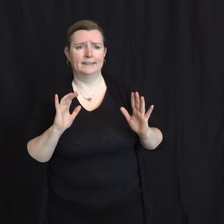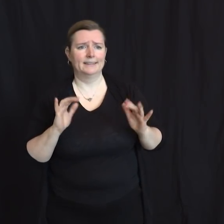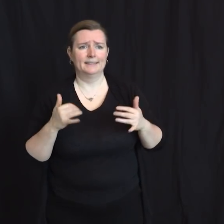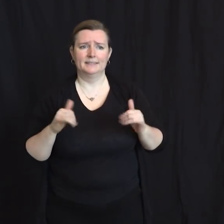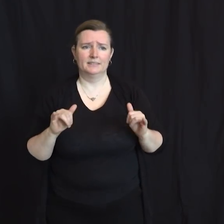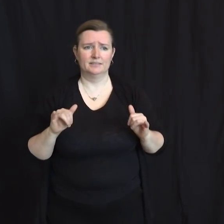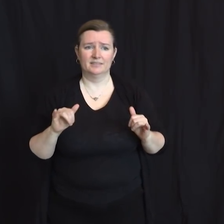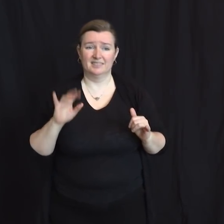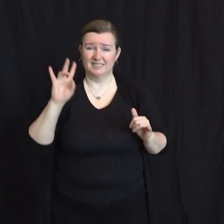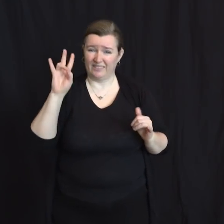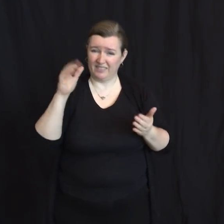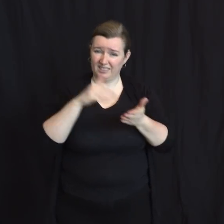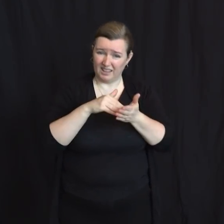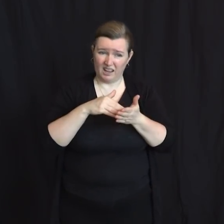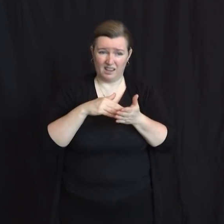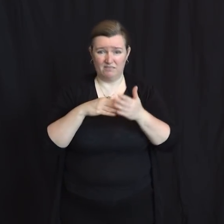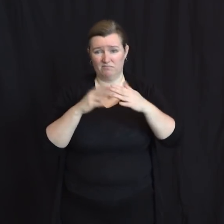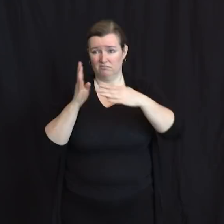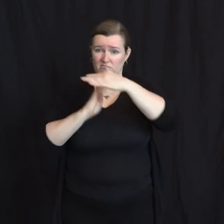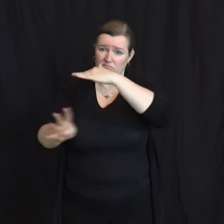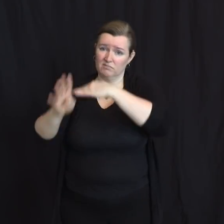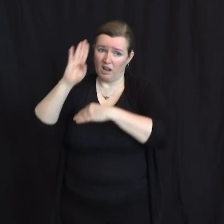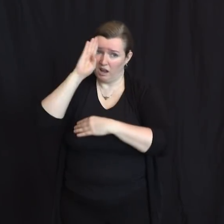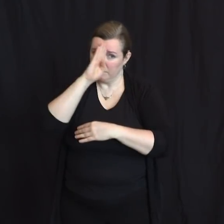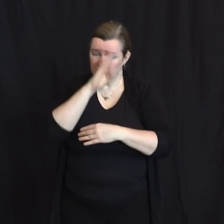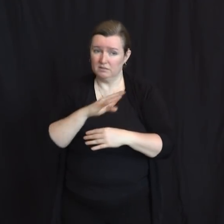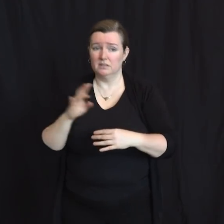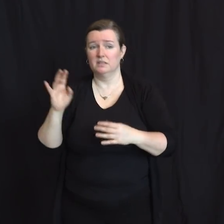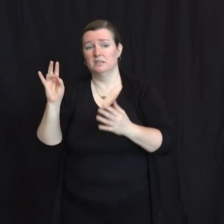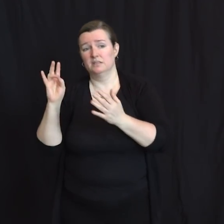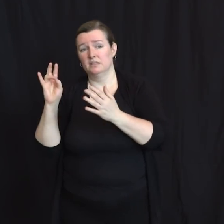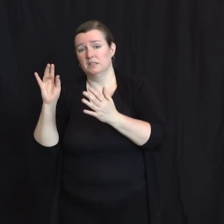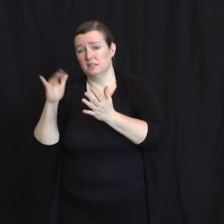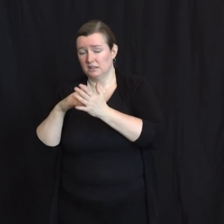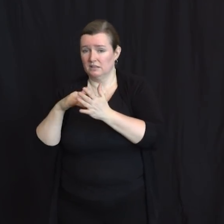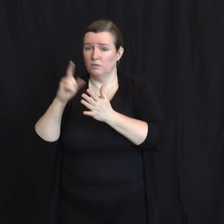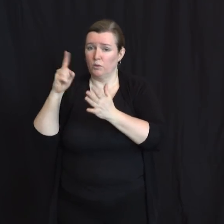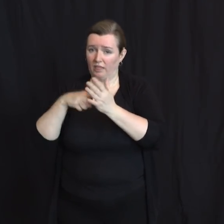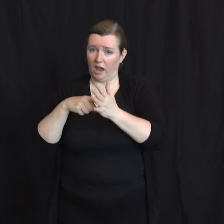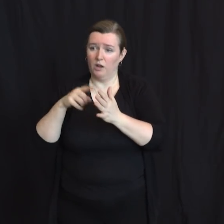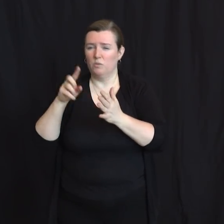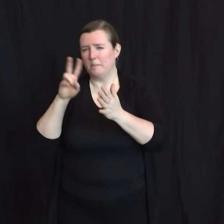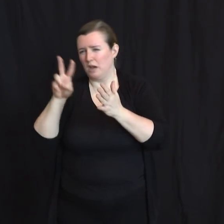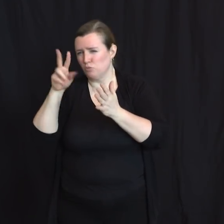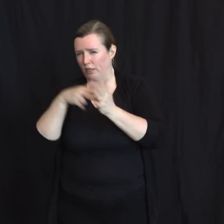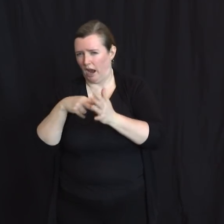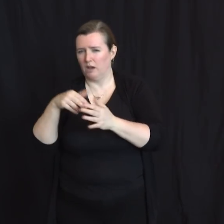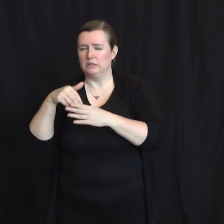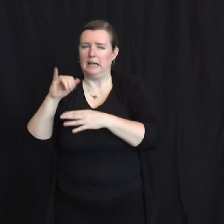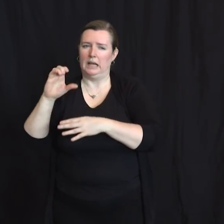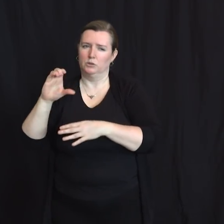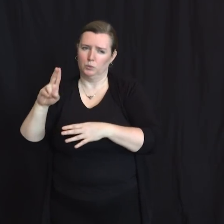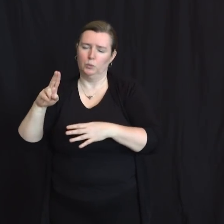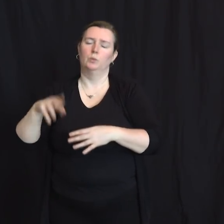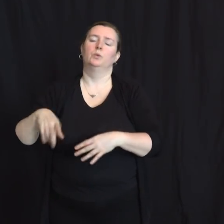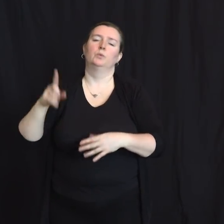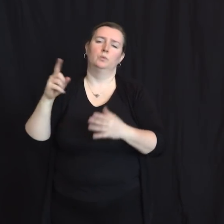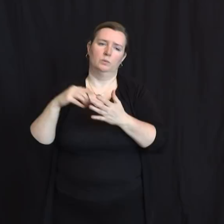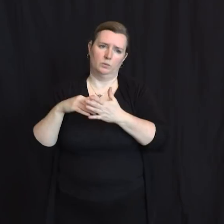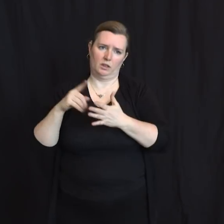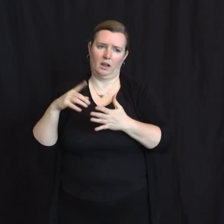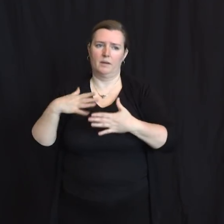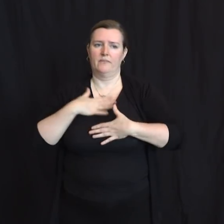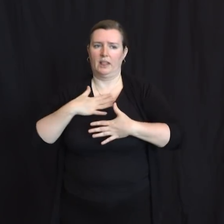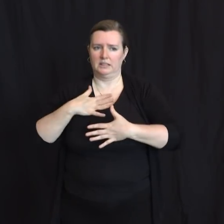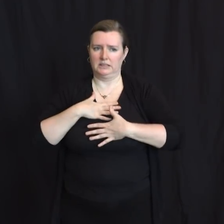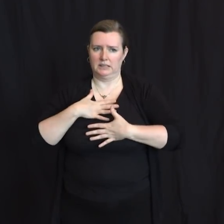hospitalized, 2,000 in ICU beds, 1,400 or 1,500 ventilators in use, 307 lost lives. We're just